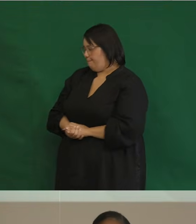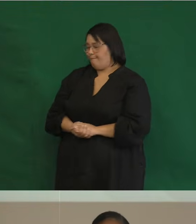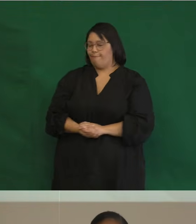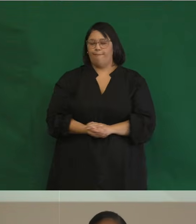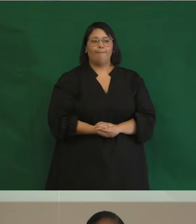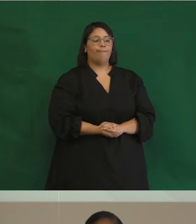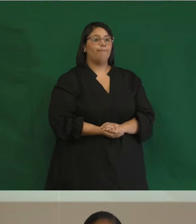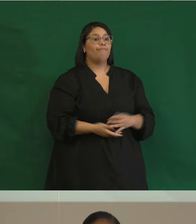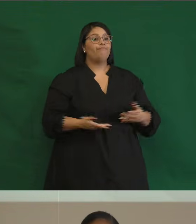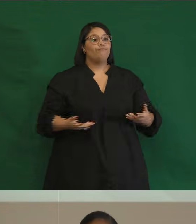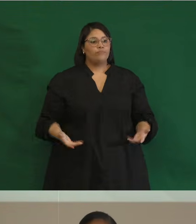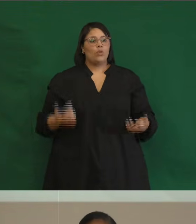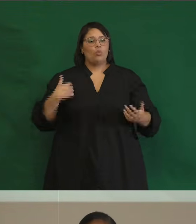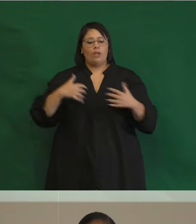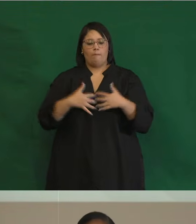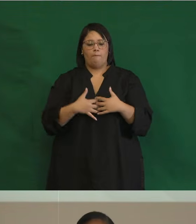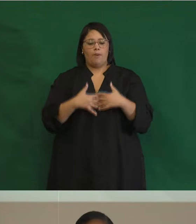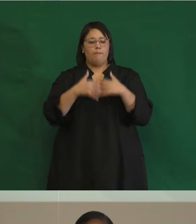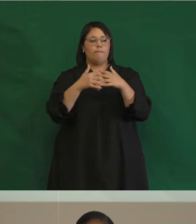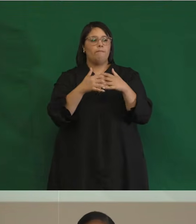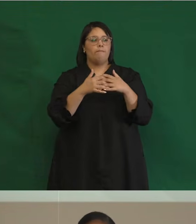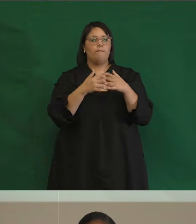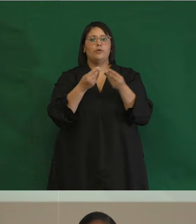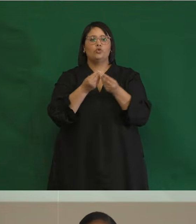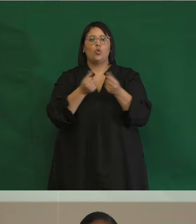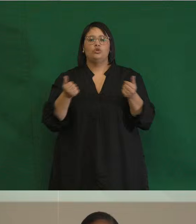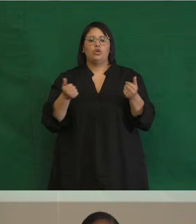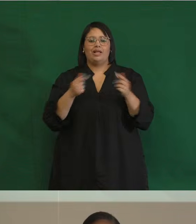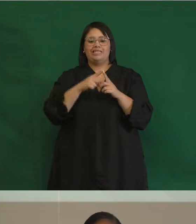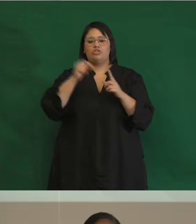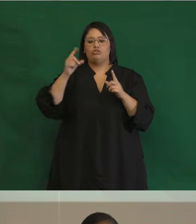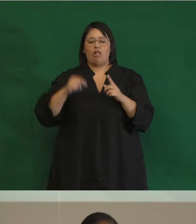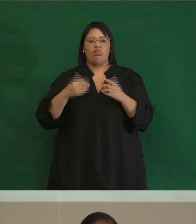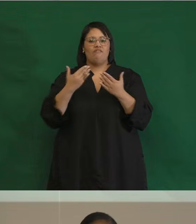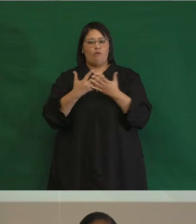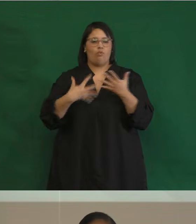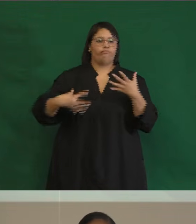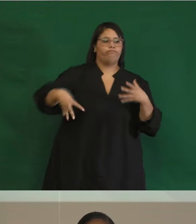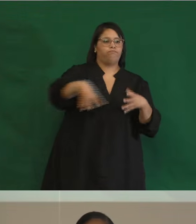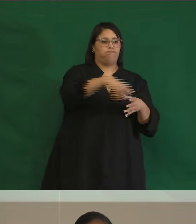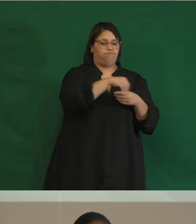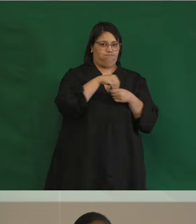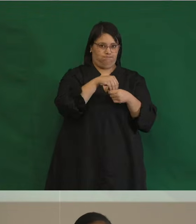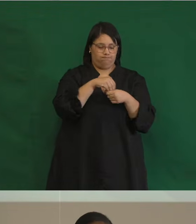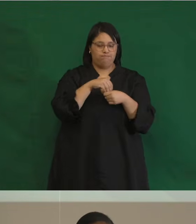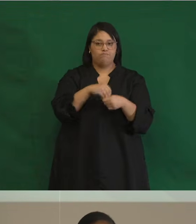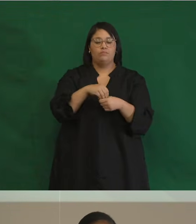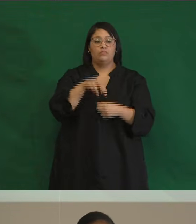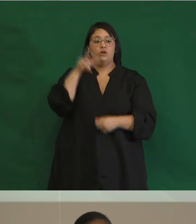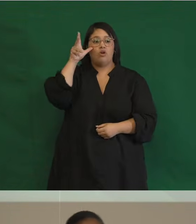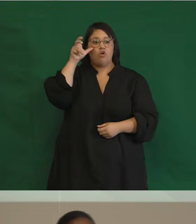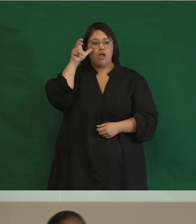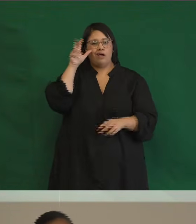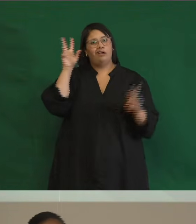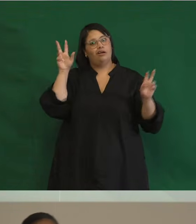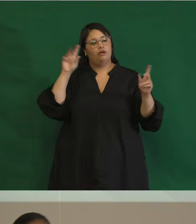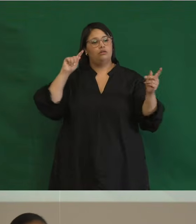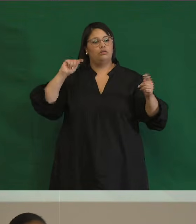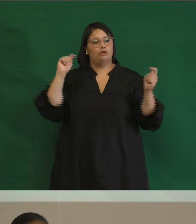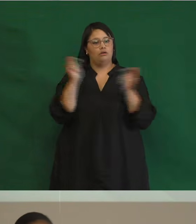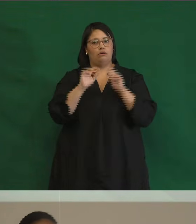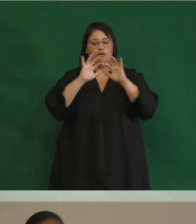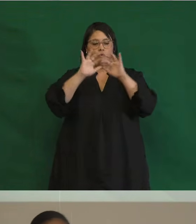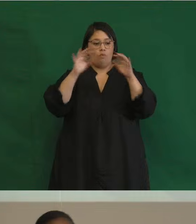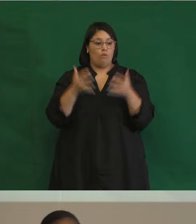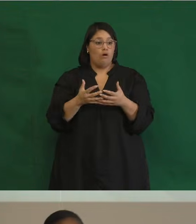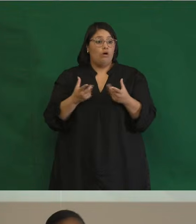We develop digital solutions to drive inclusion. In a rapidly transforming world, we do this